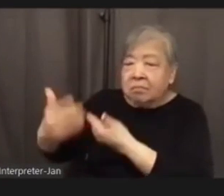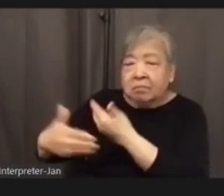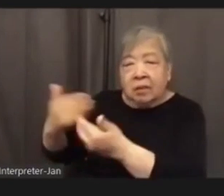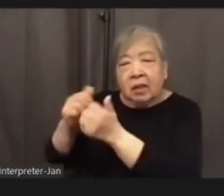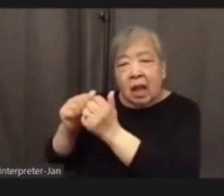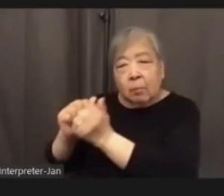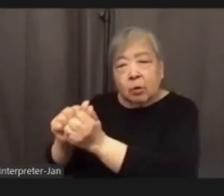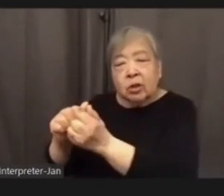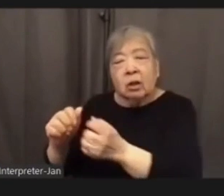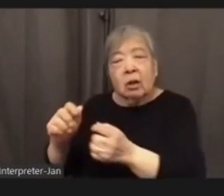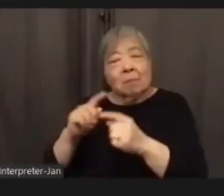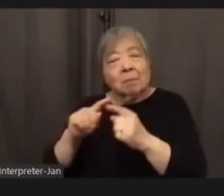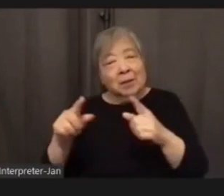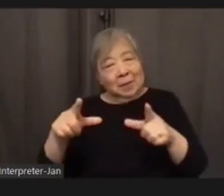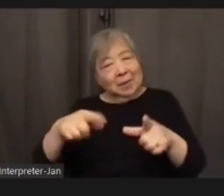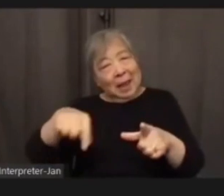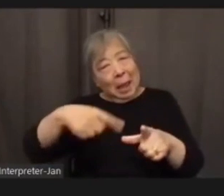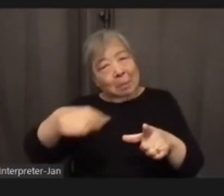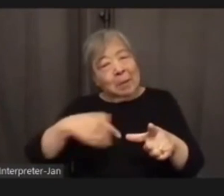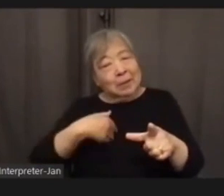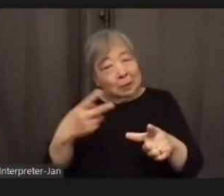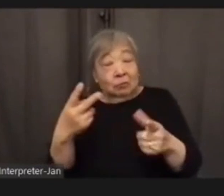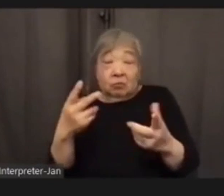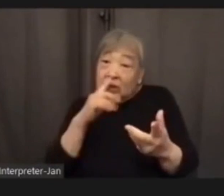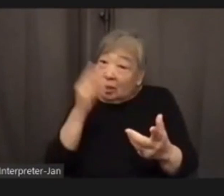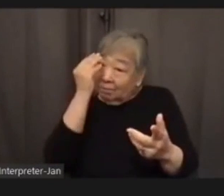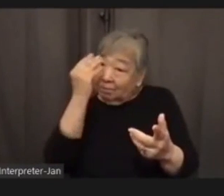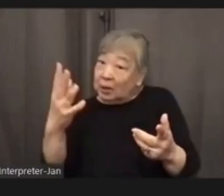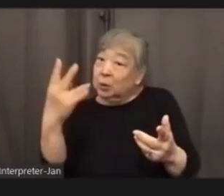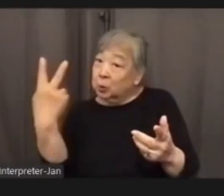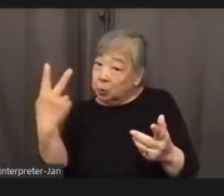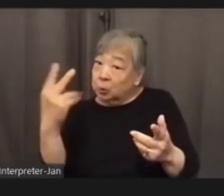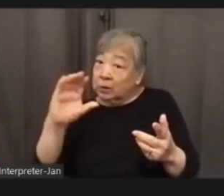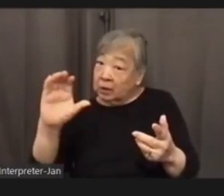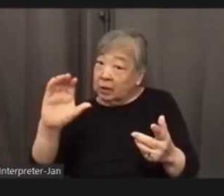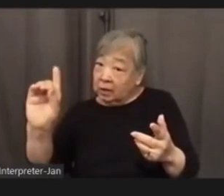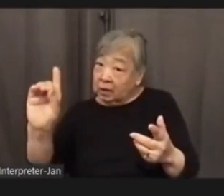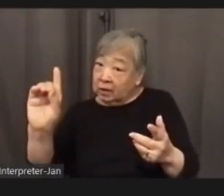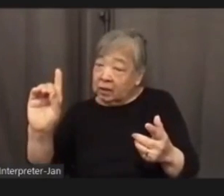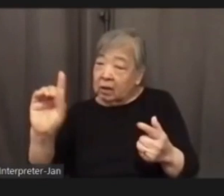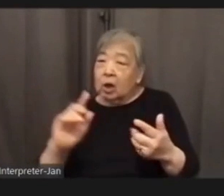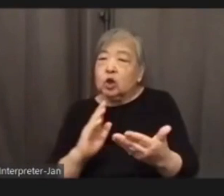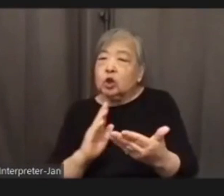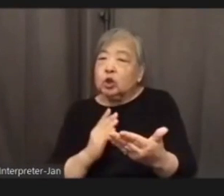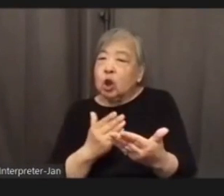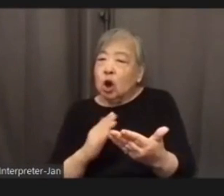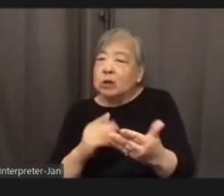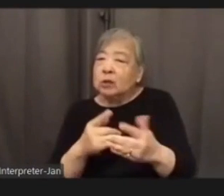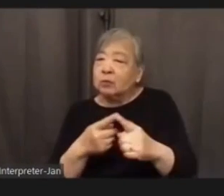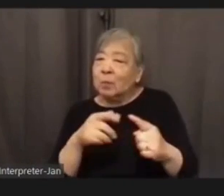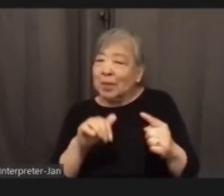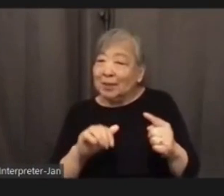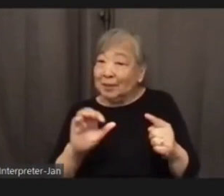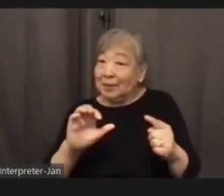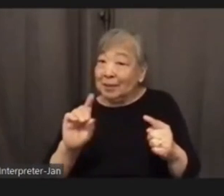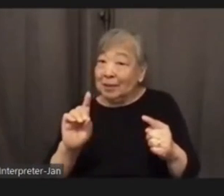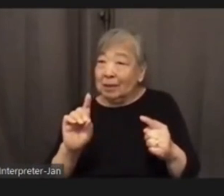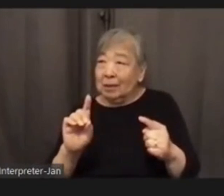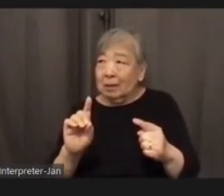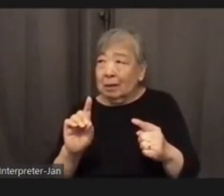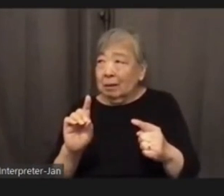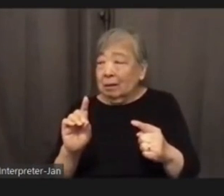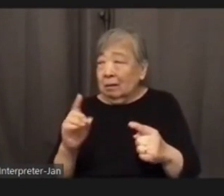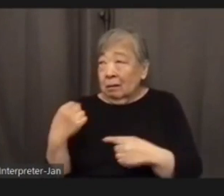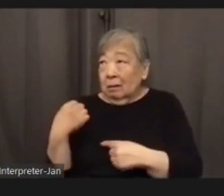The album features, again, it's two CDs, folks, and the songs on the album cover almost 50